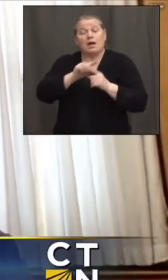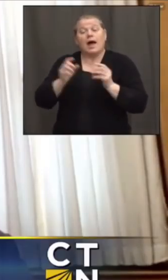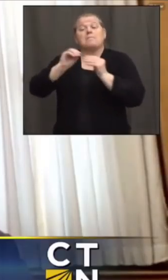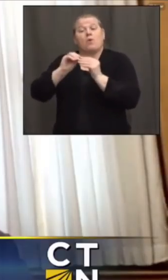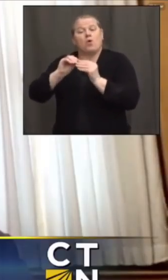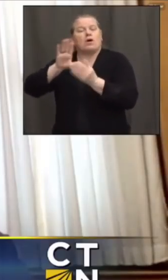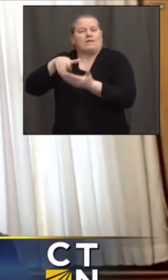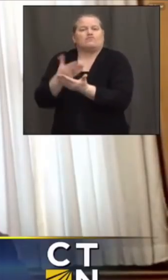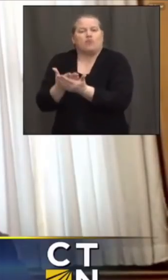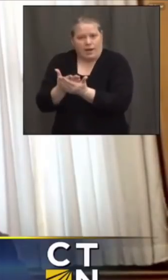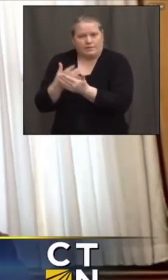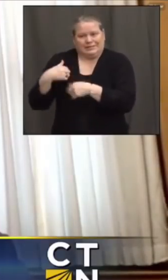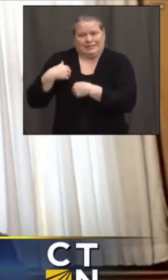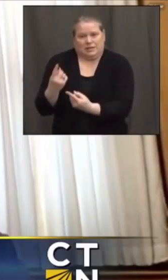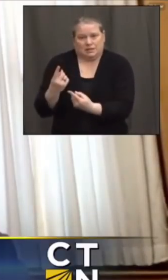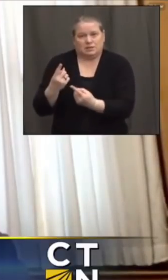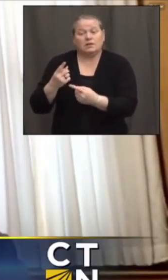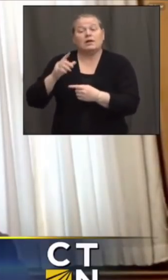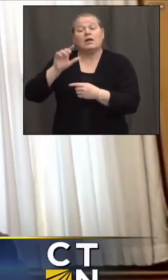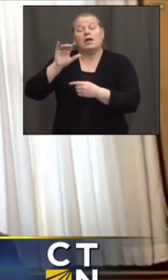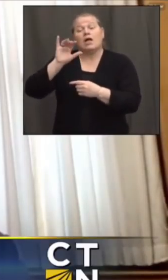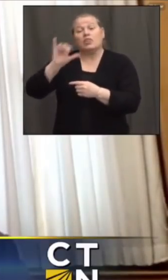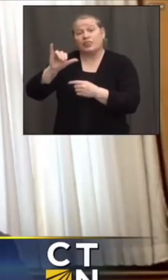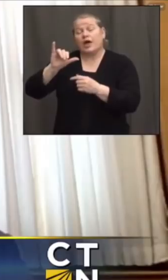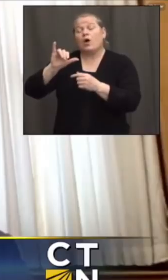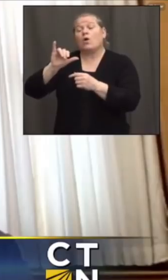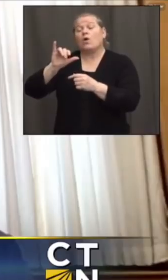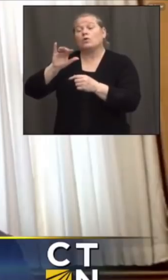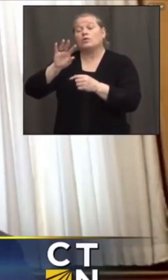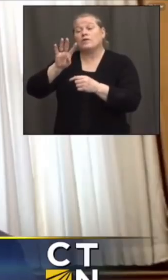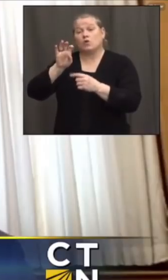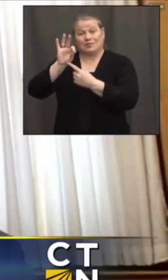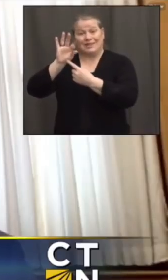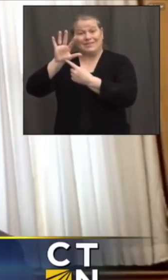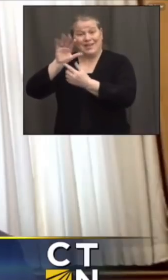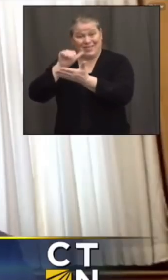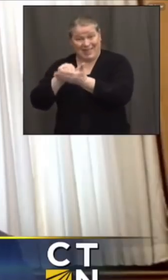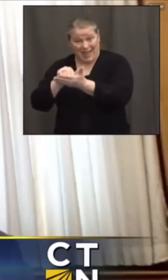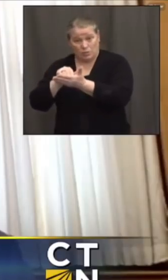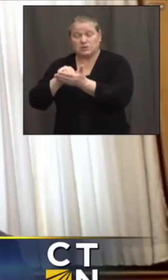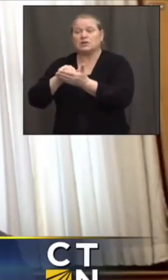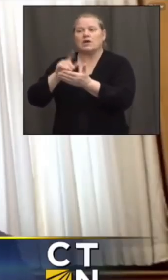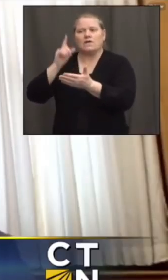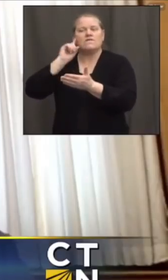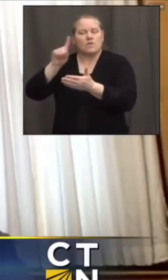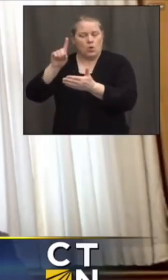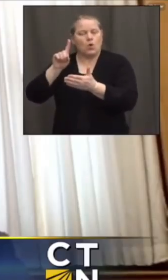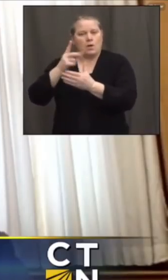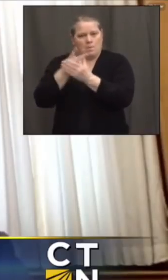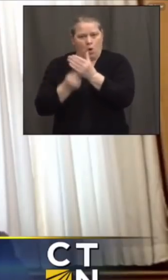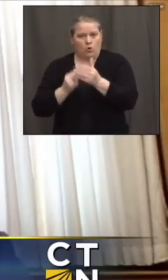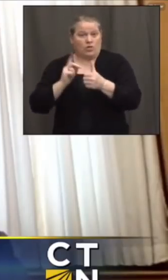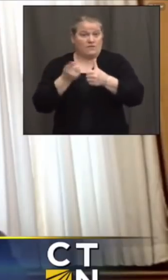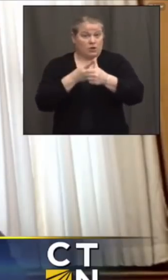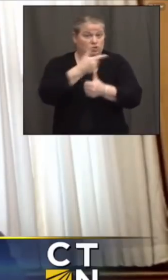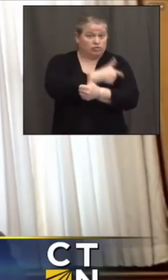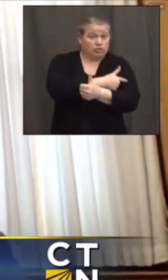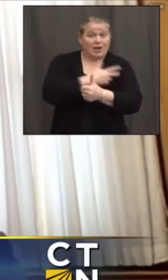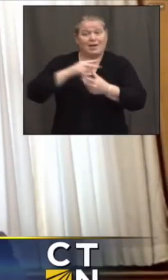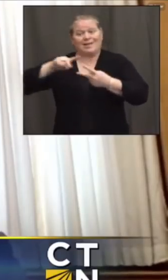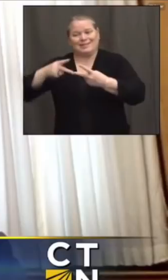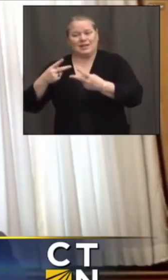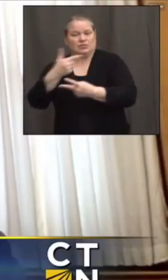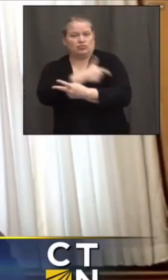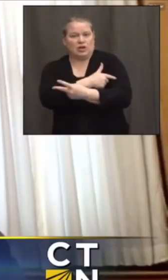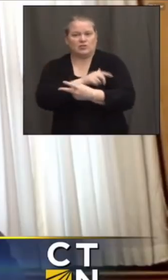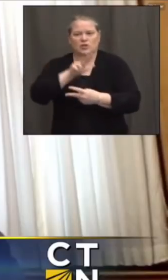are intended for both first and second doses. So the split there is 354,000 first doses and